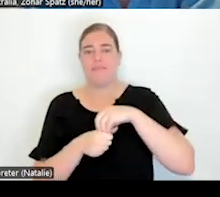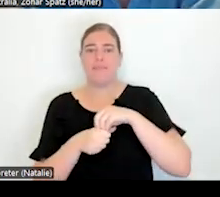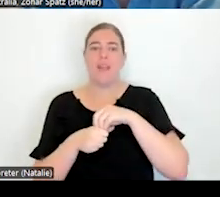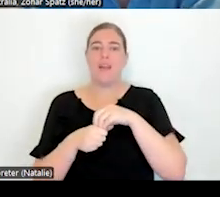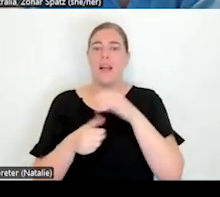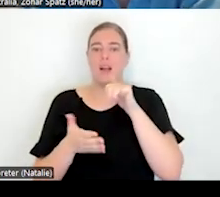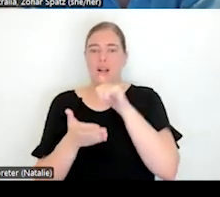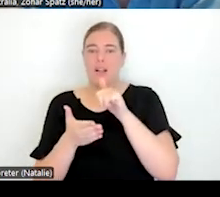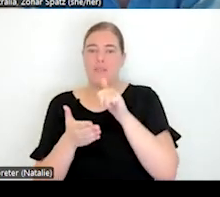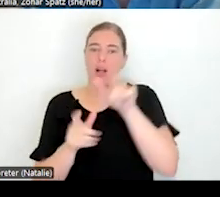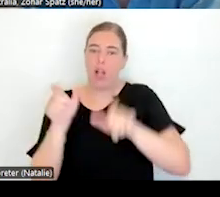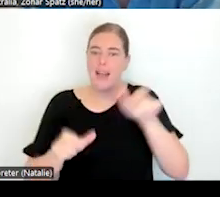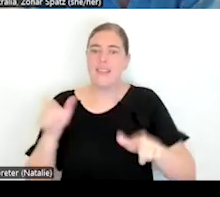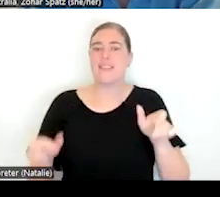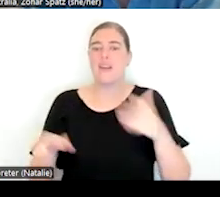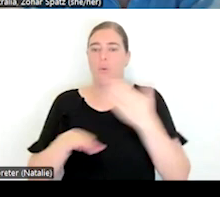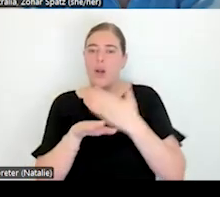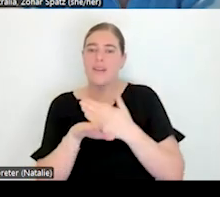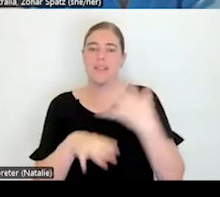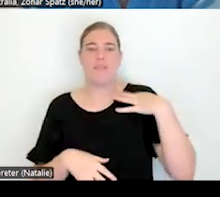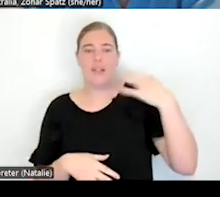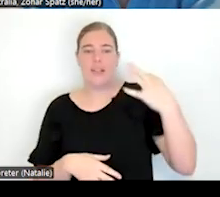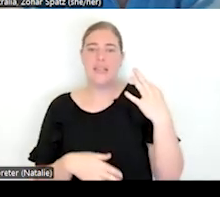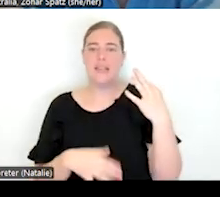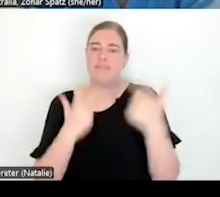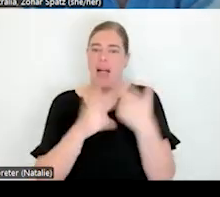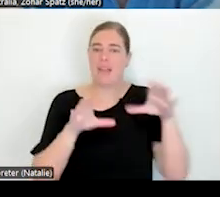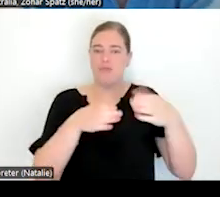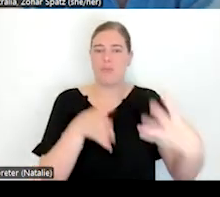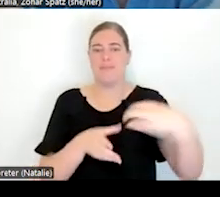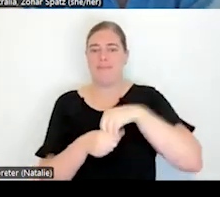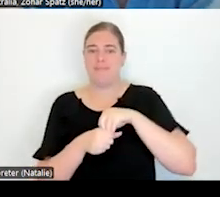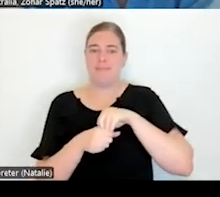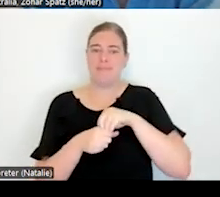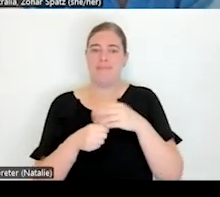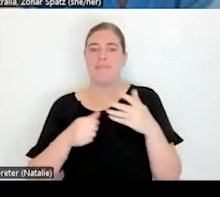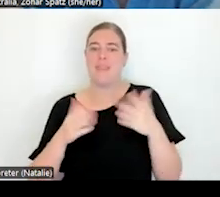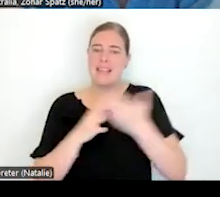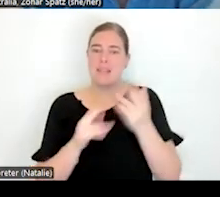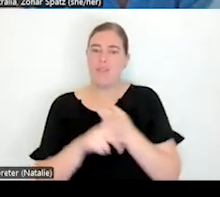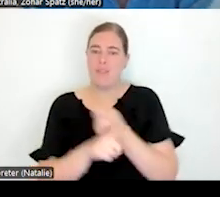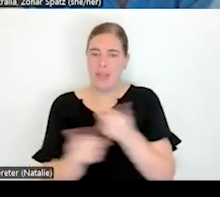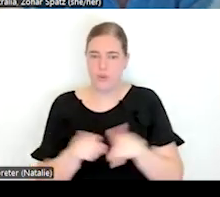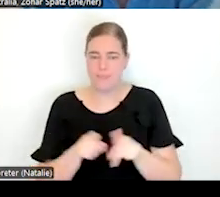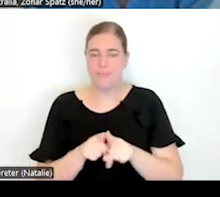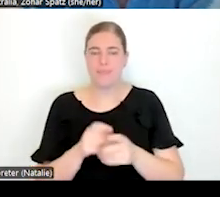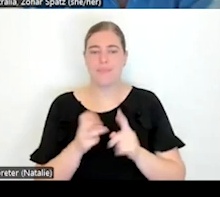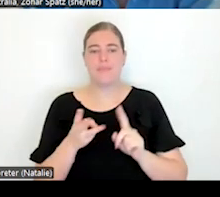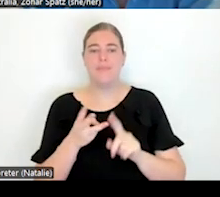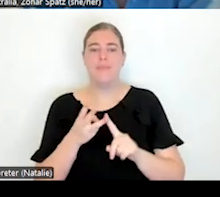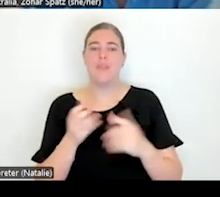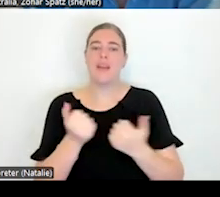workers, volunteers, and other parties. Support organisations to comply with